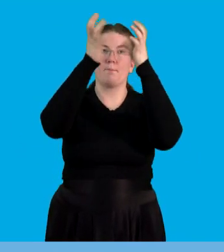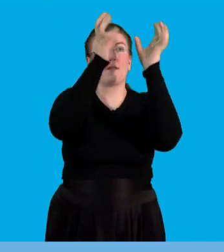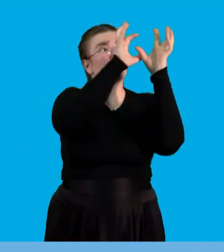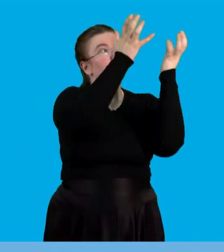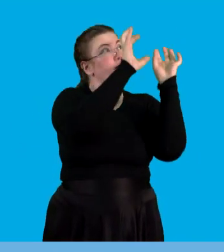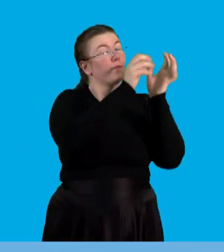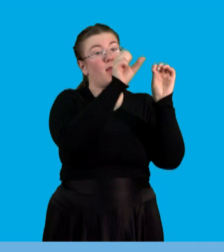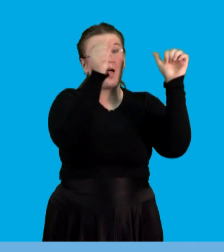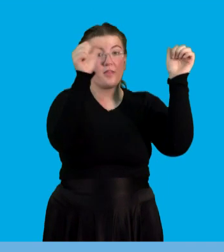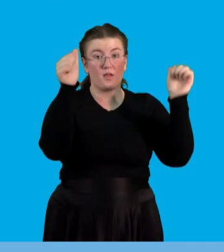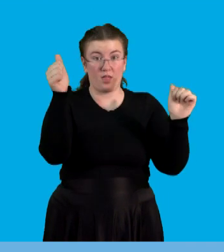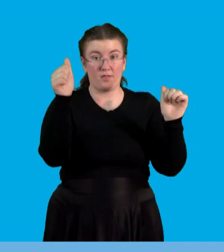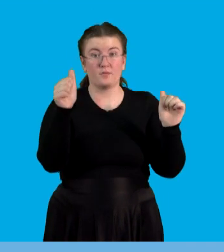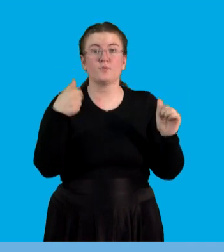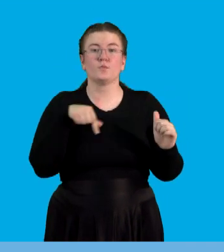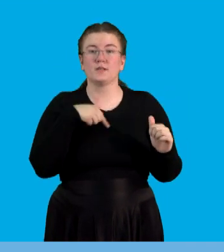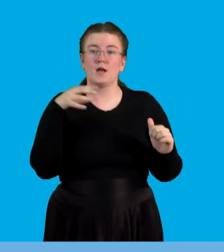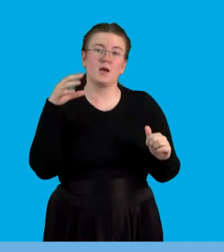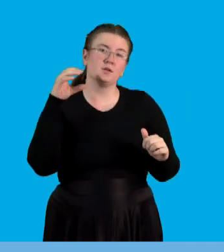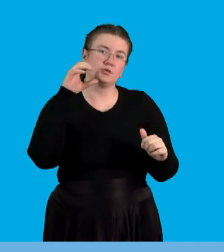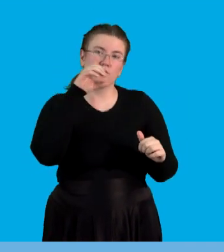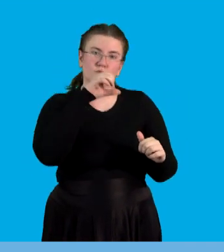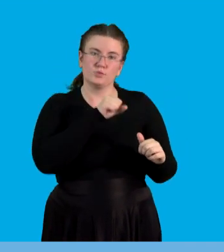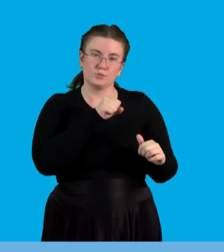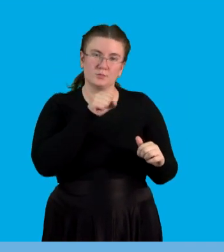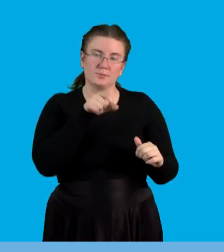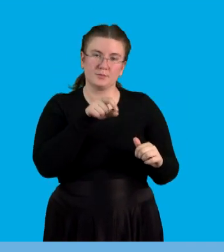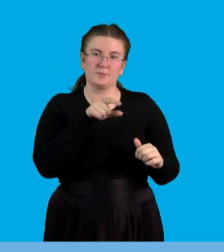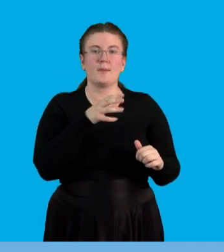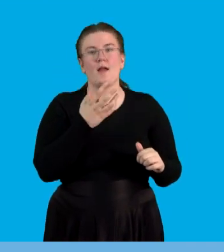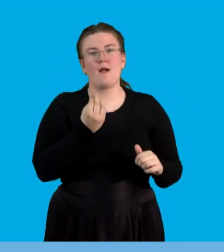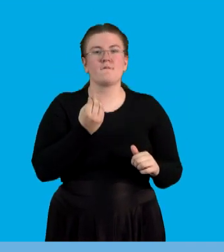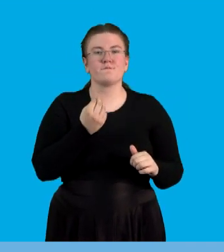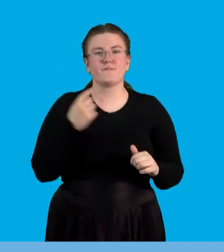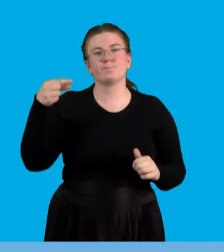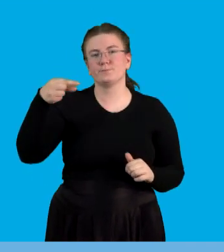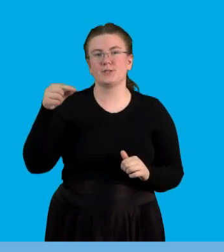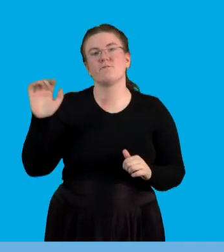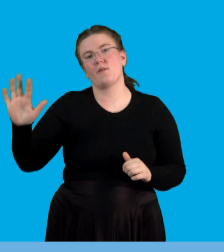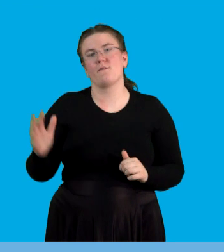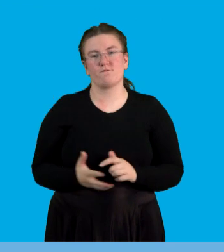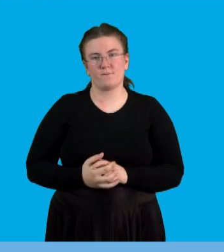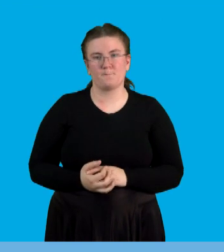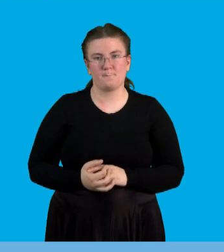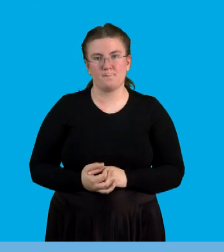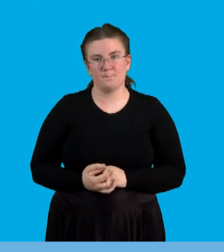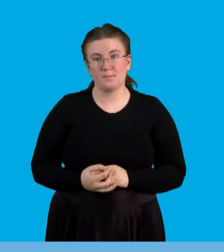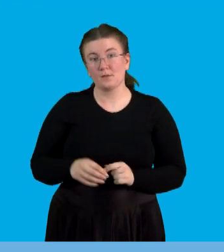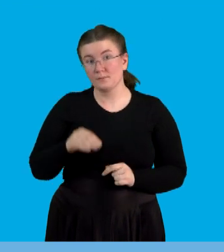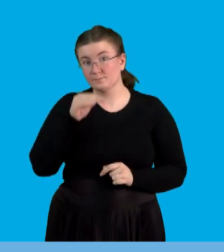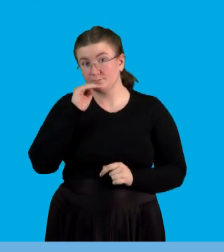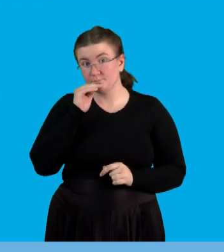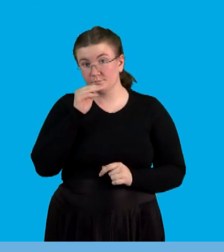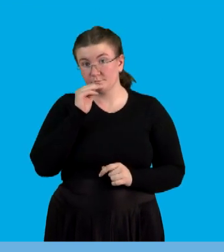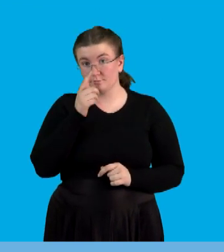Now, assuming that that planet has a mass or has a gravitational acceleration of 5. So that means the mass